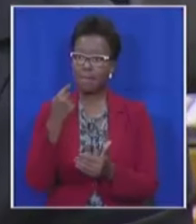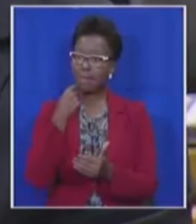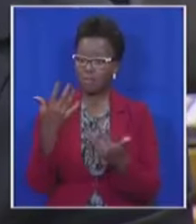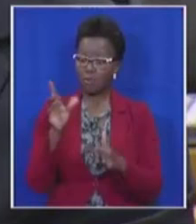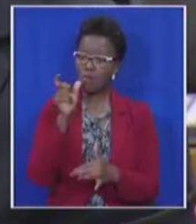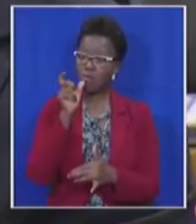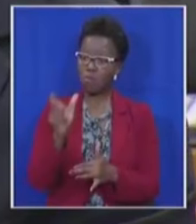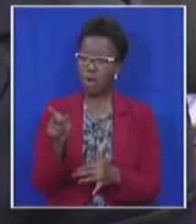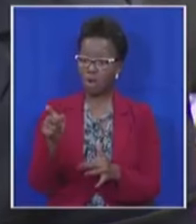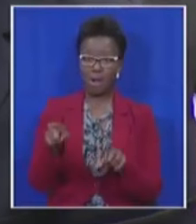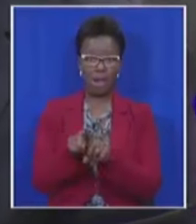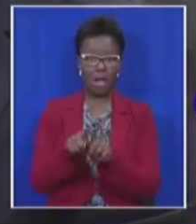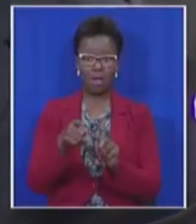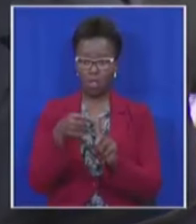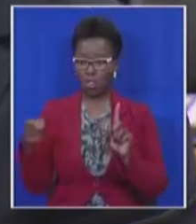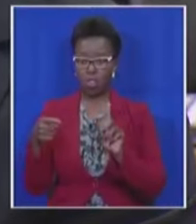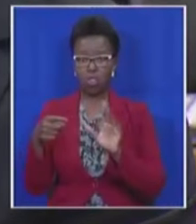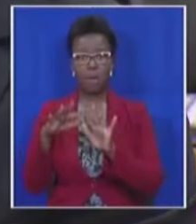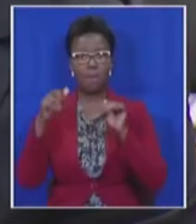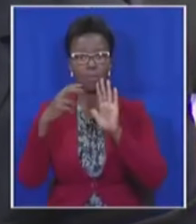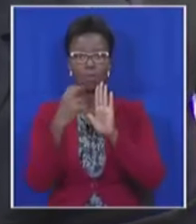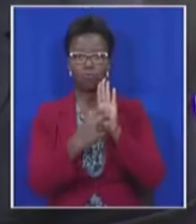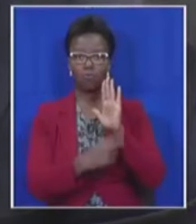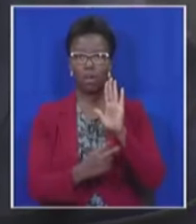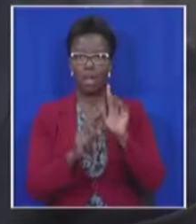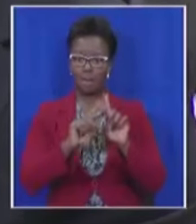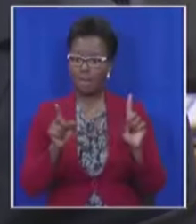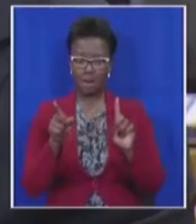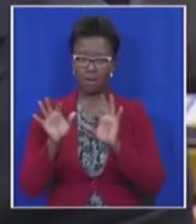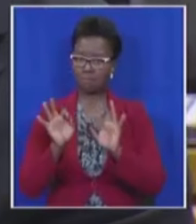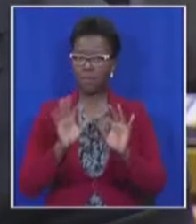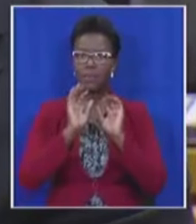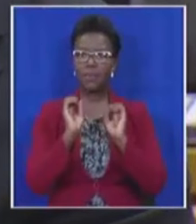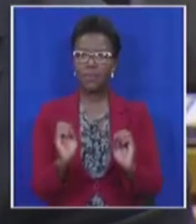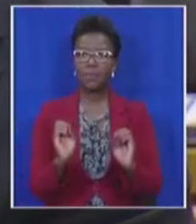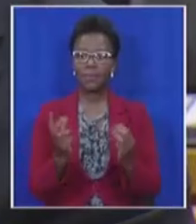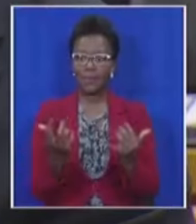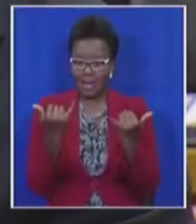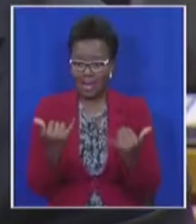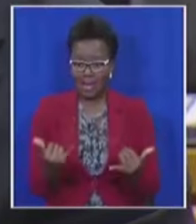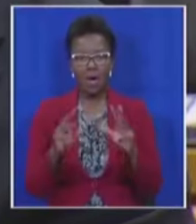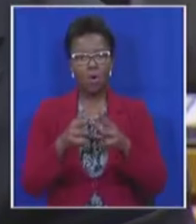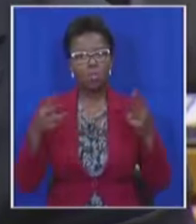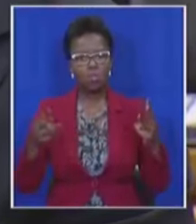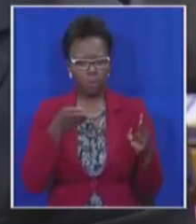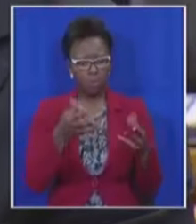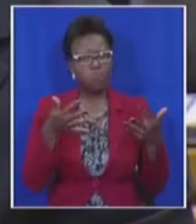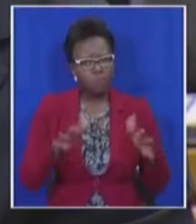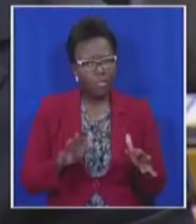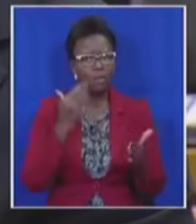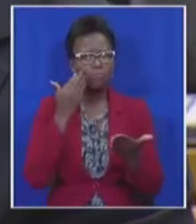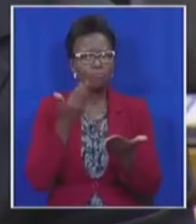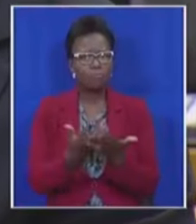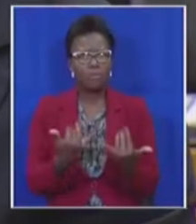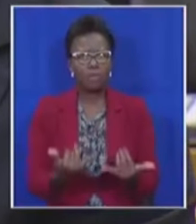she regarded as unparliamentary, which clearly was not unparliamentary. These allegations were on the front page of the Sunday newspapers. You cannot